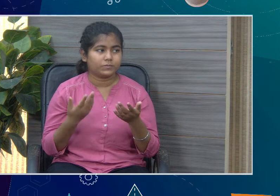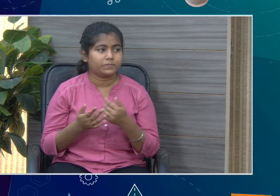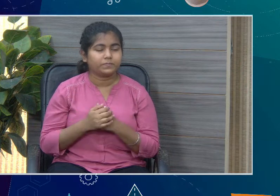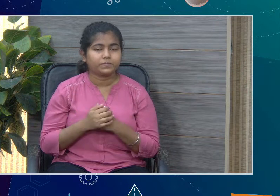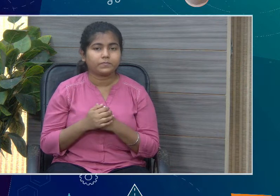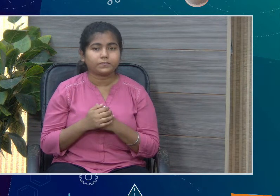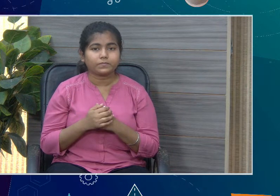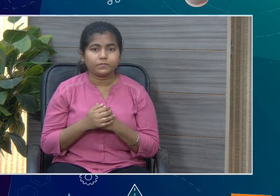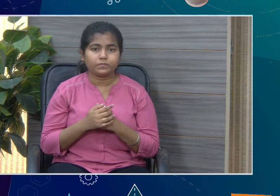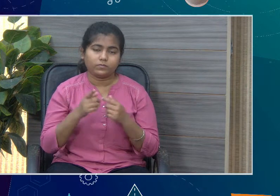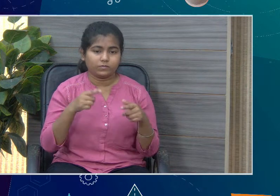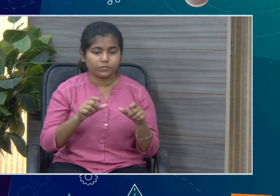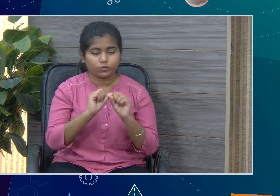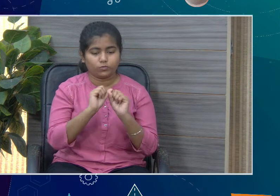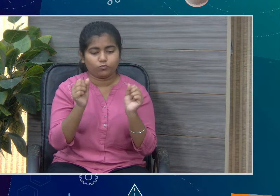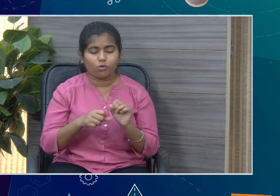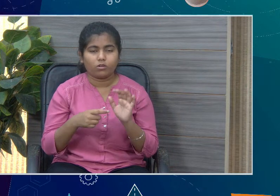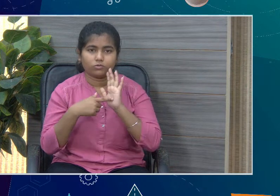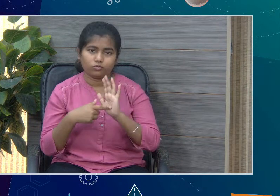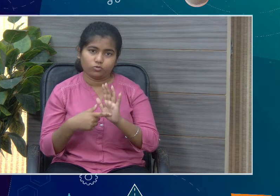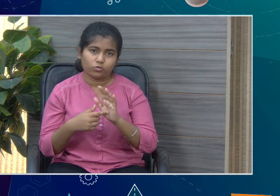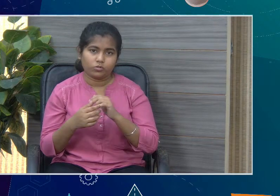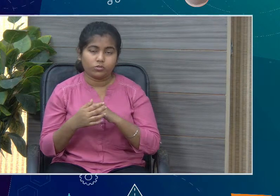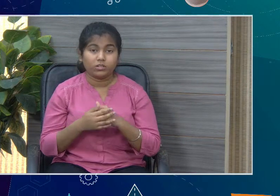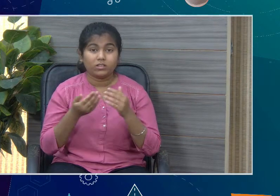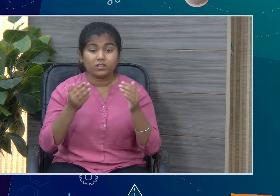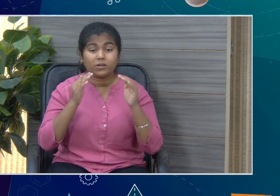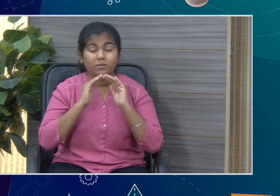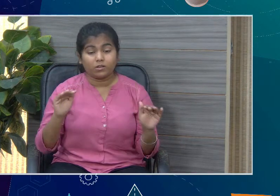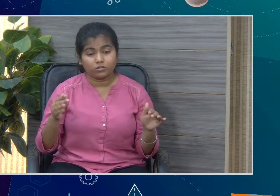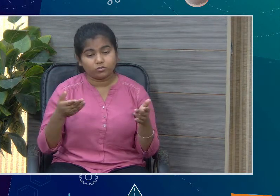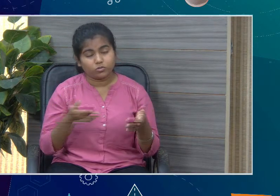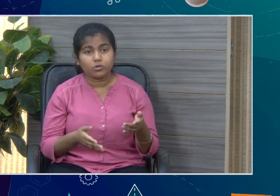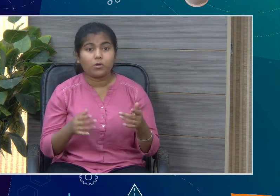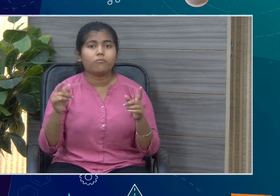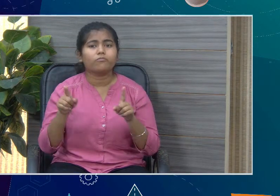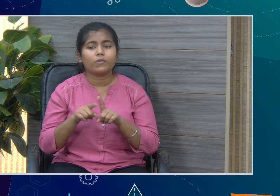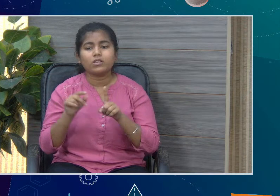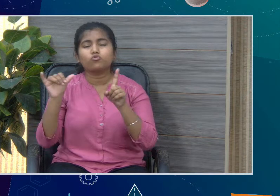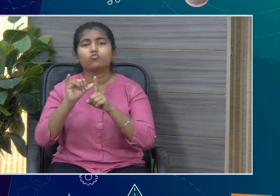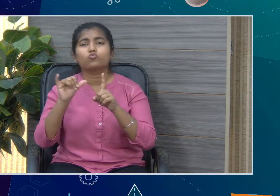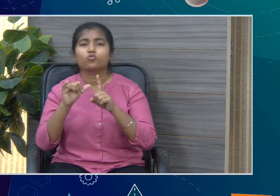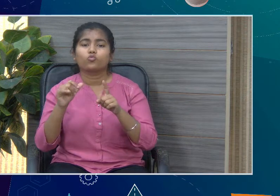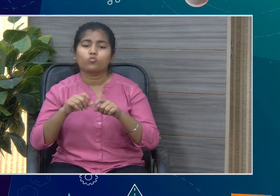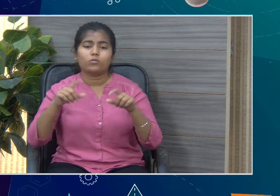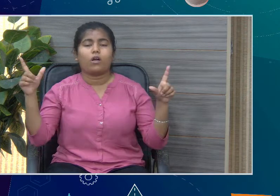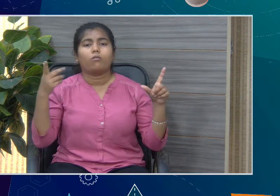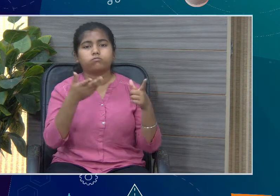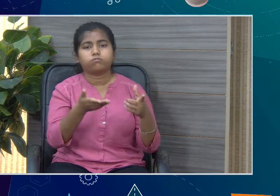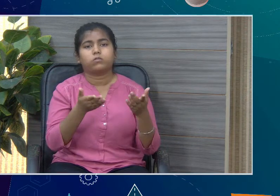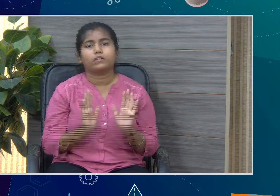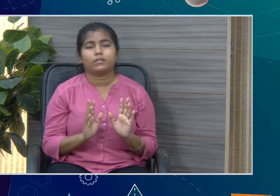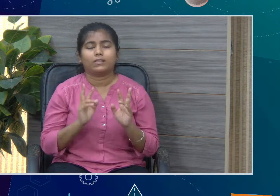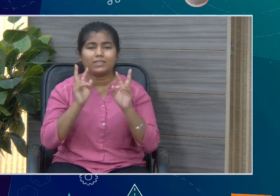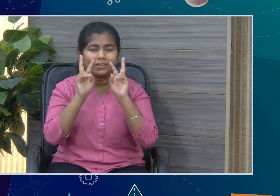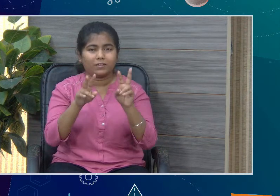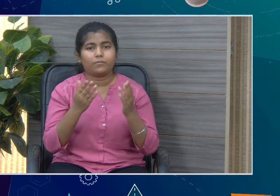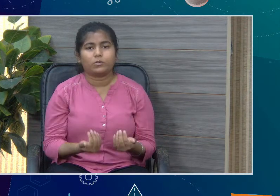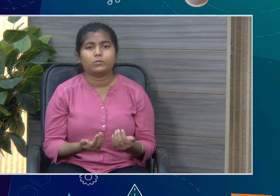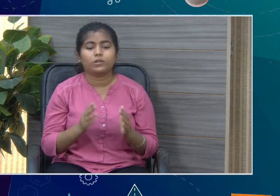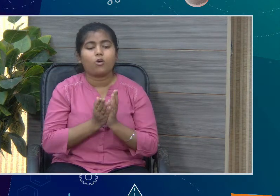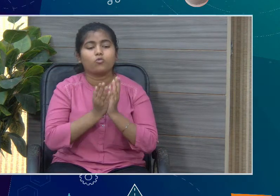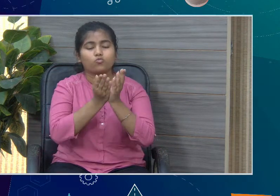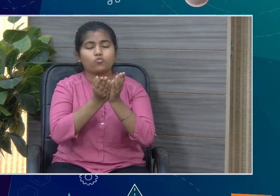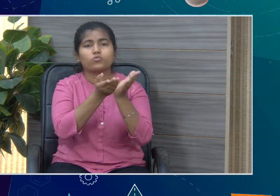this model, and students can explore it on the YouTube. They can see that how a ship